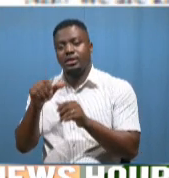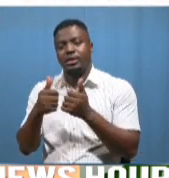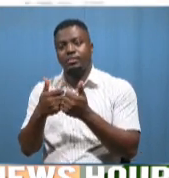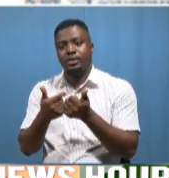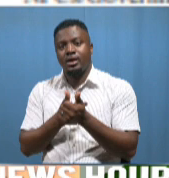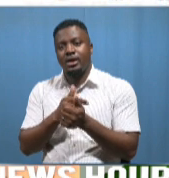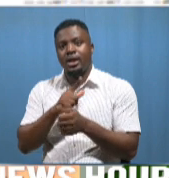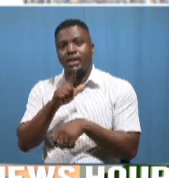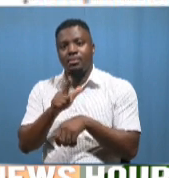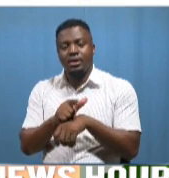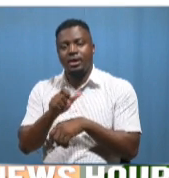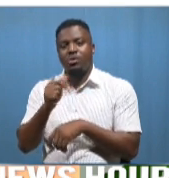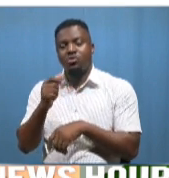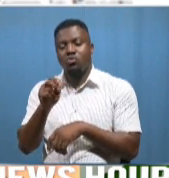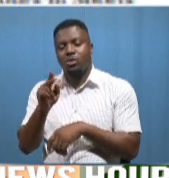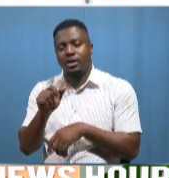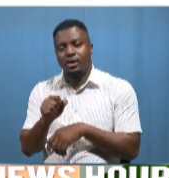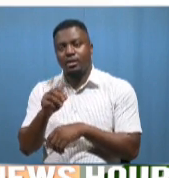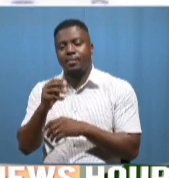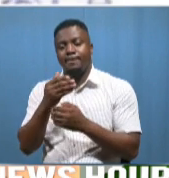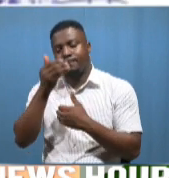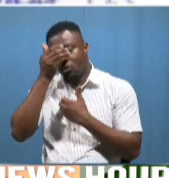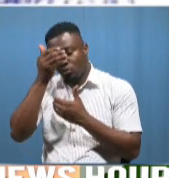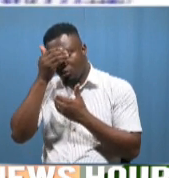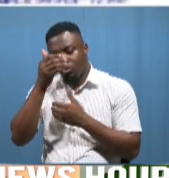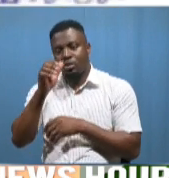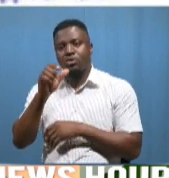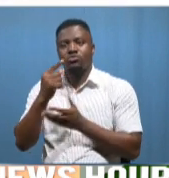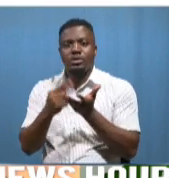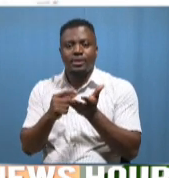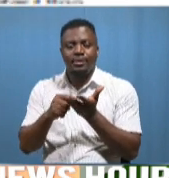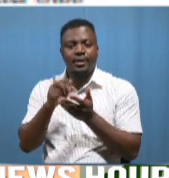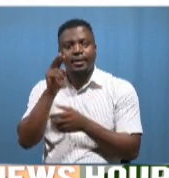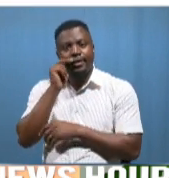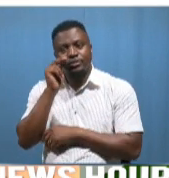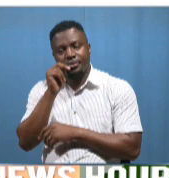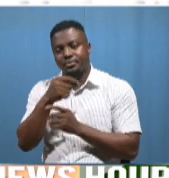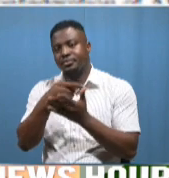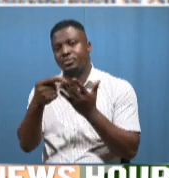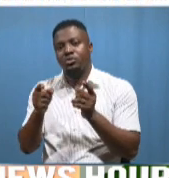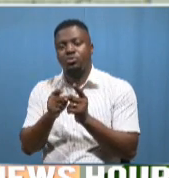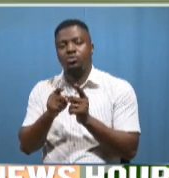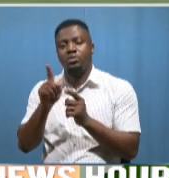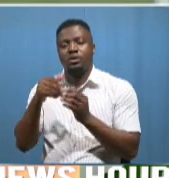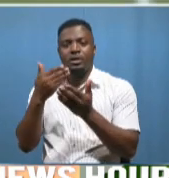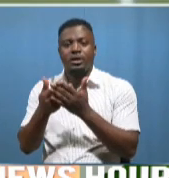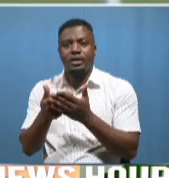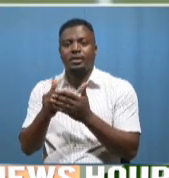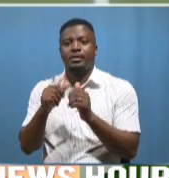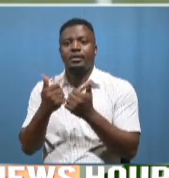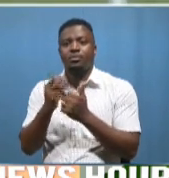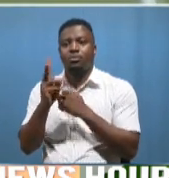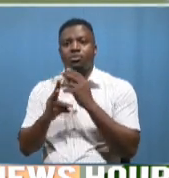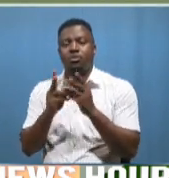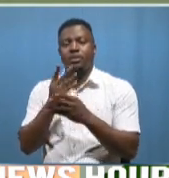Ghana, Liberia, Angola, Tanzania, Morocco, Kenya, Cameroon, Uganda, Nigeria, and Rwanda. Angola reached the final of the